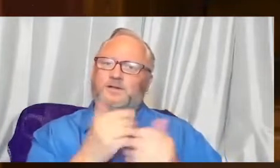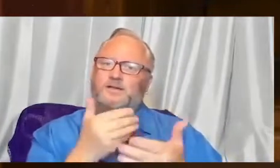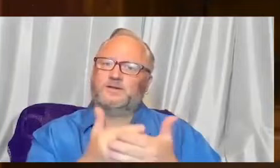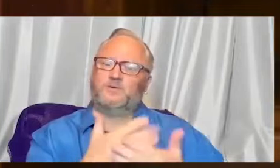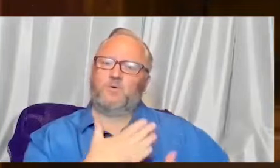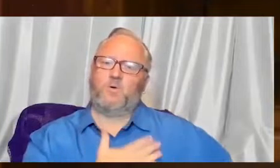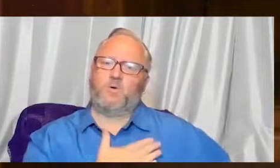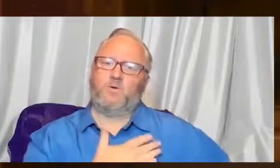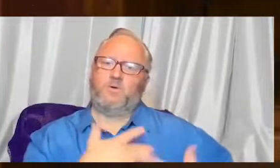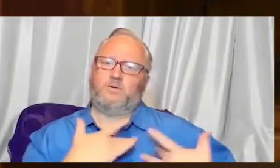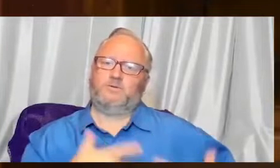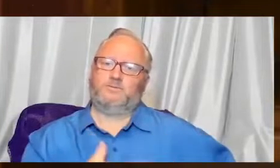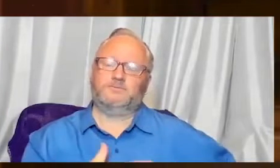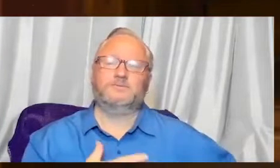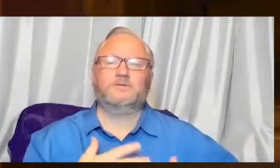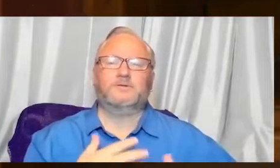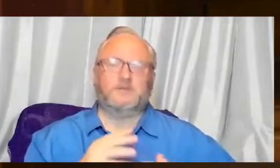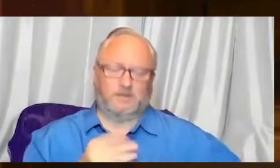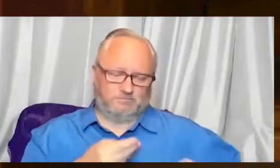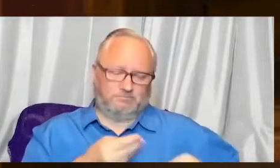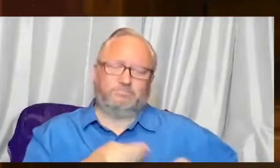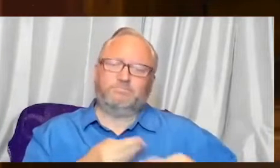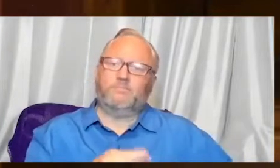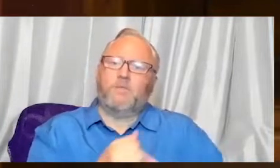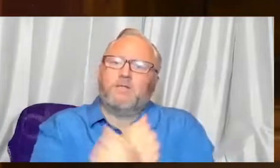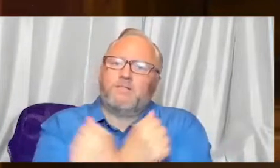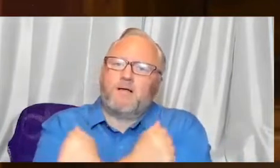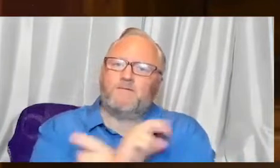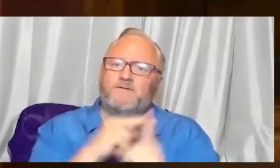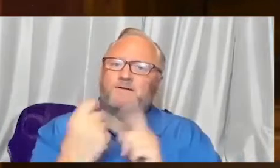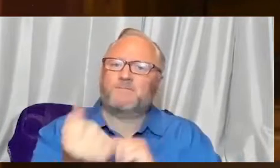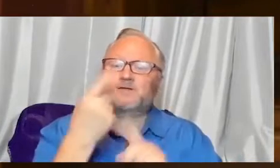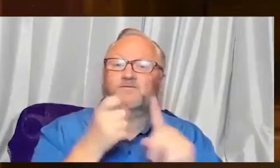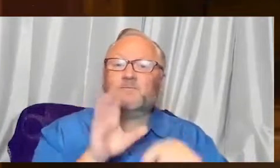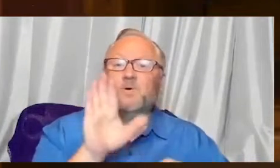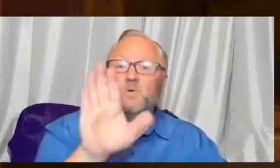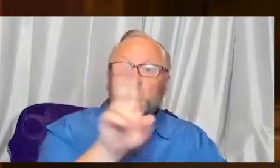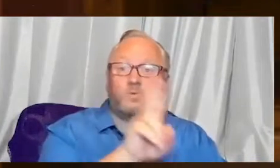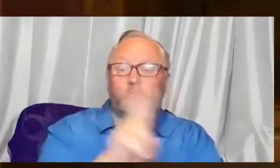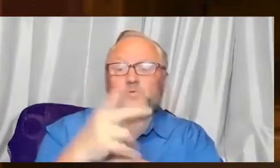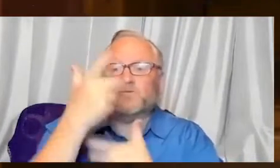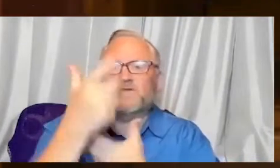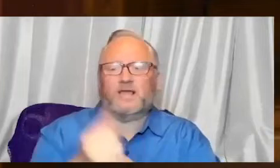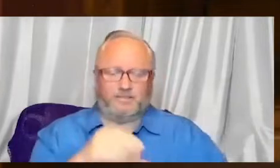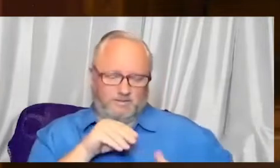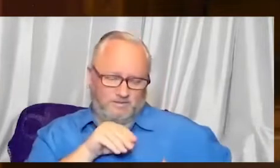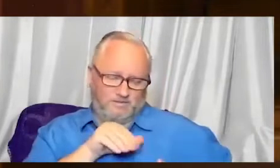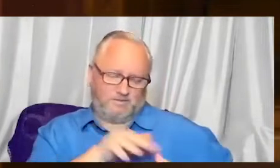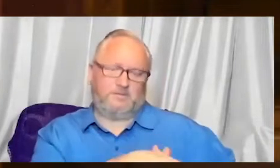love and compassion that streams from your UU faith.